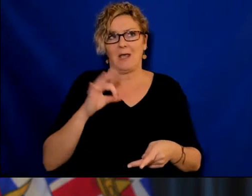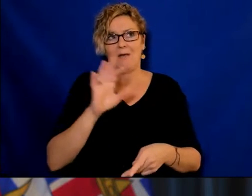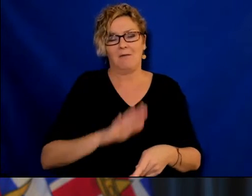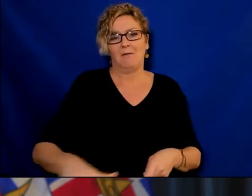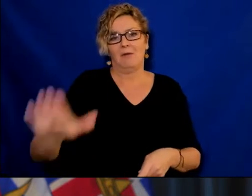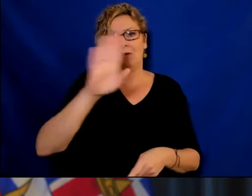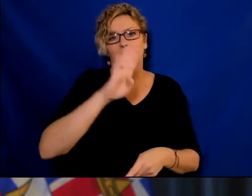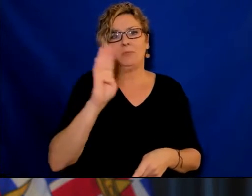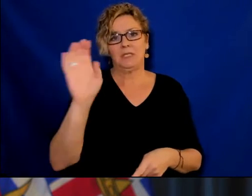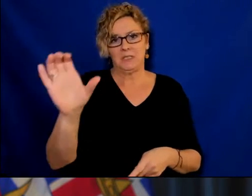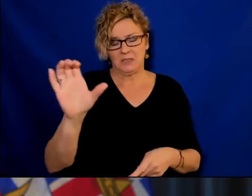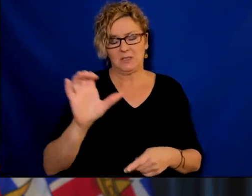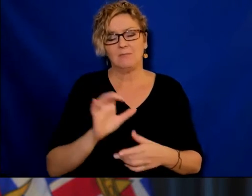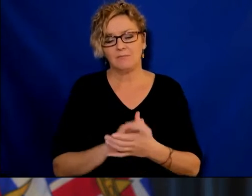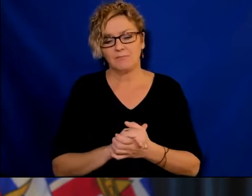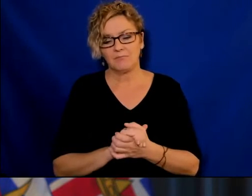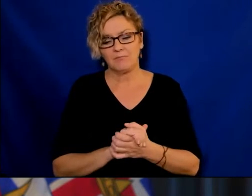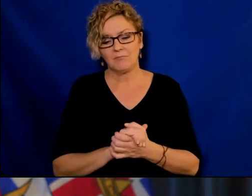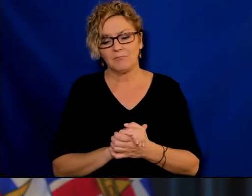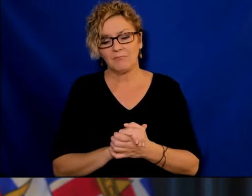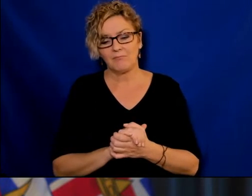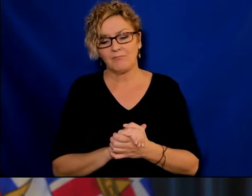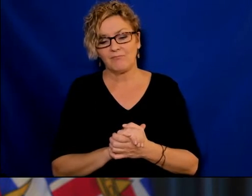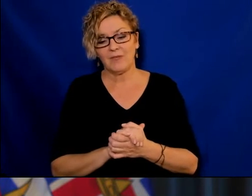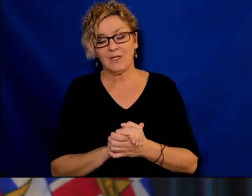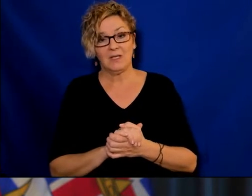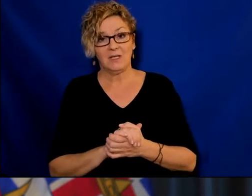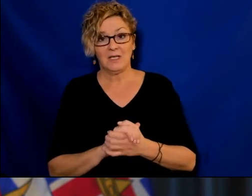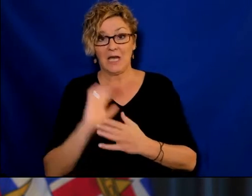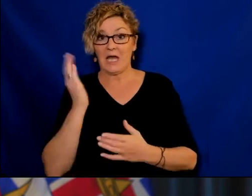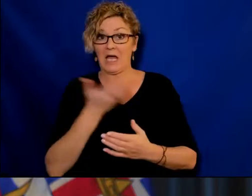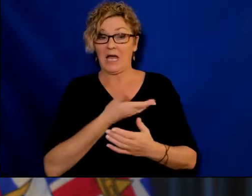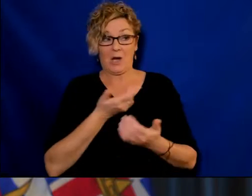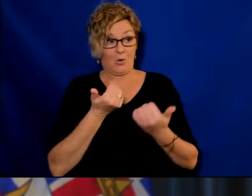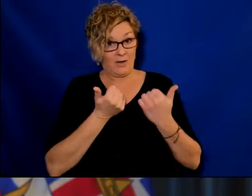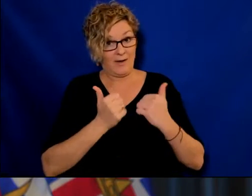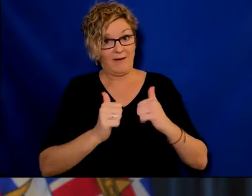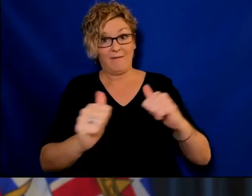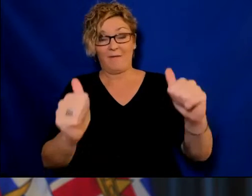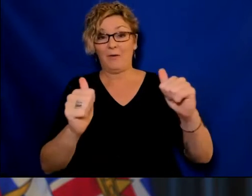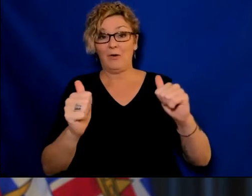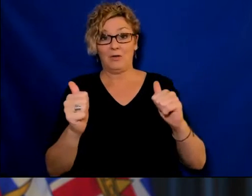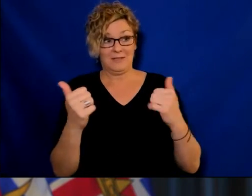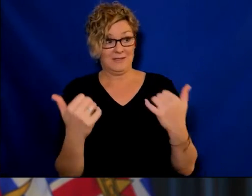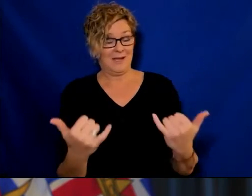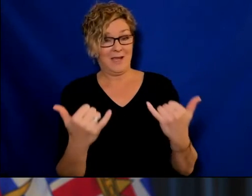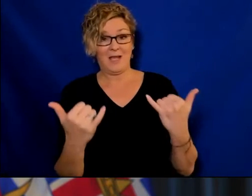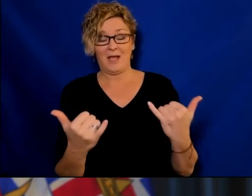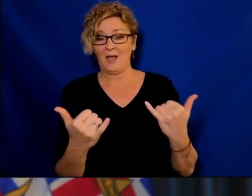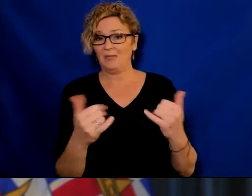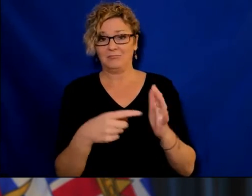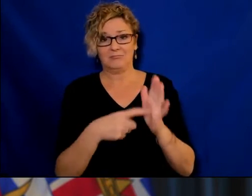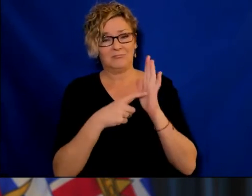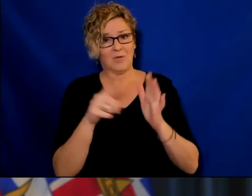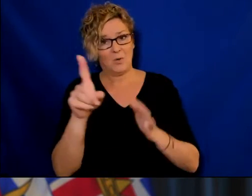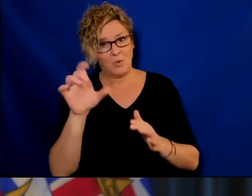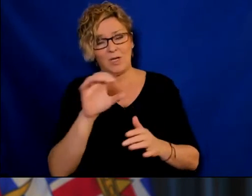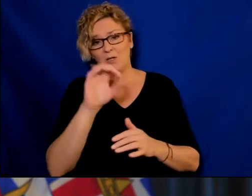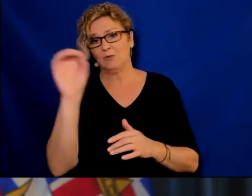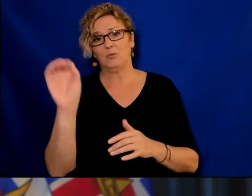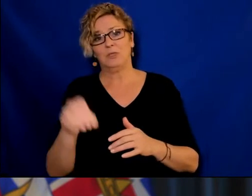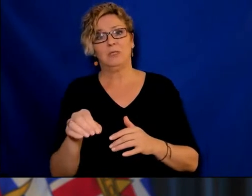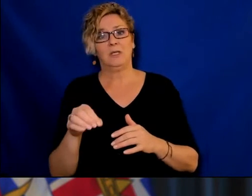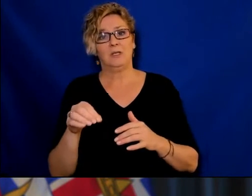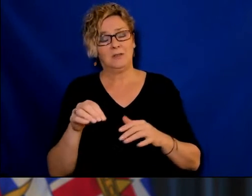is an all-in, 100% effort in our healthcare system. Last week, 7,000